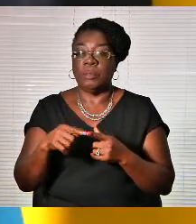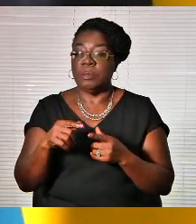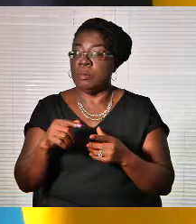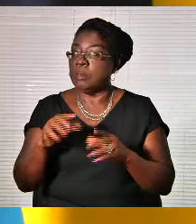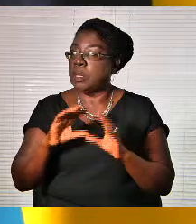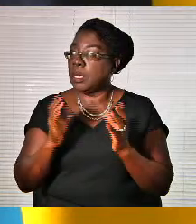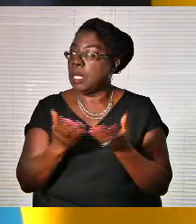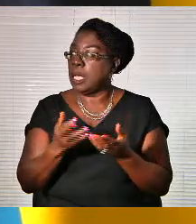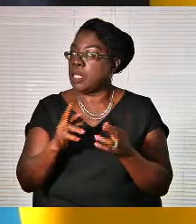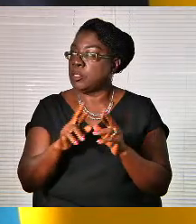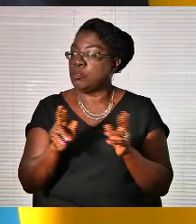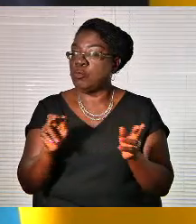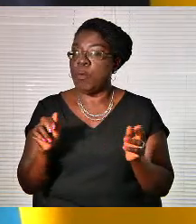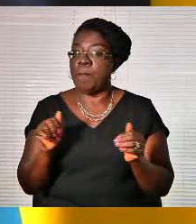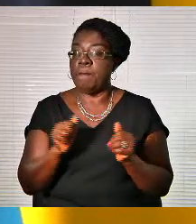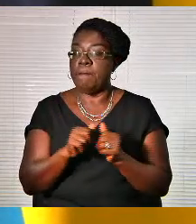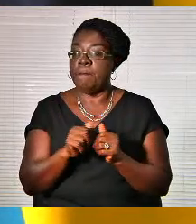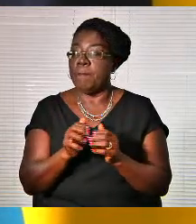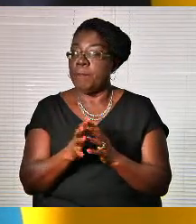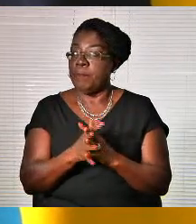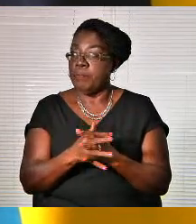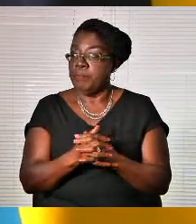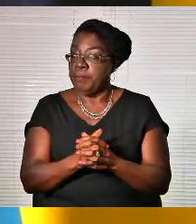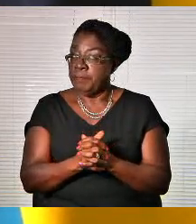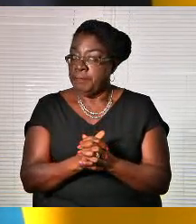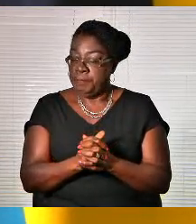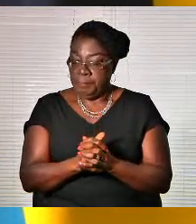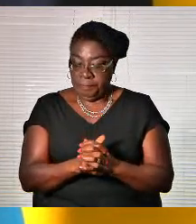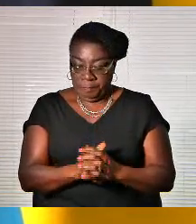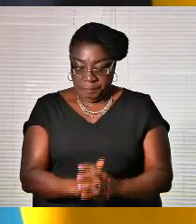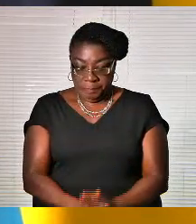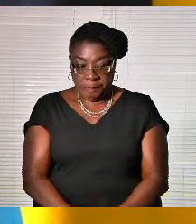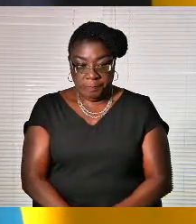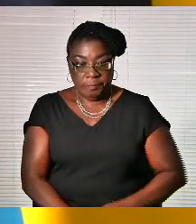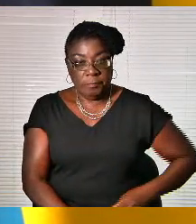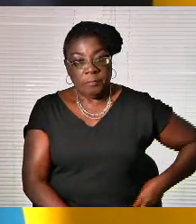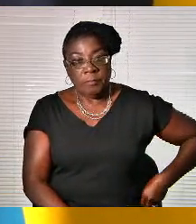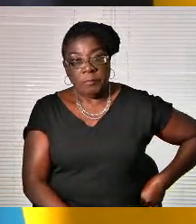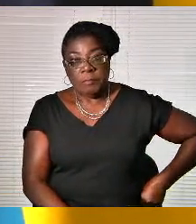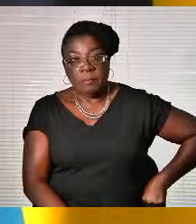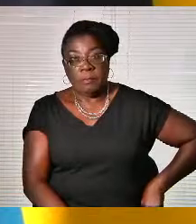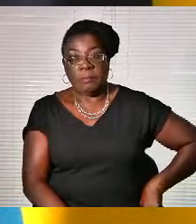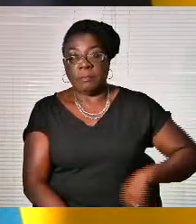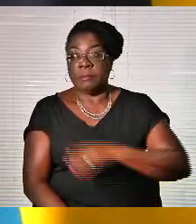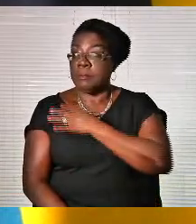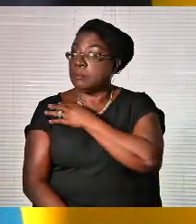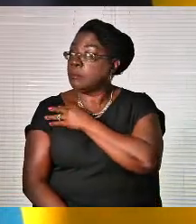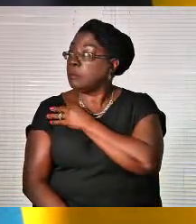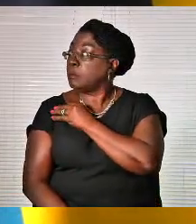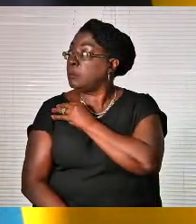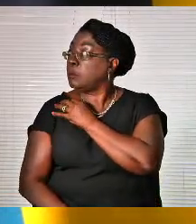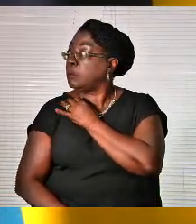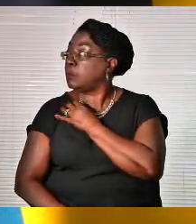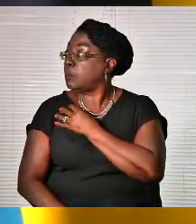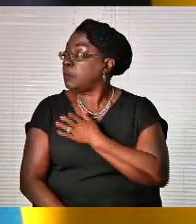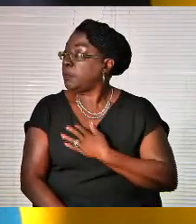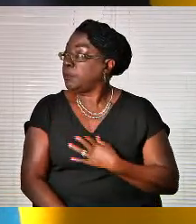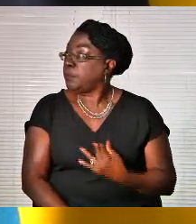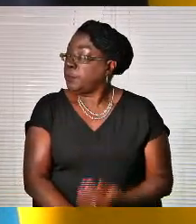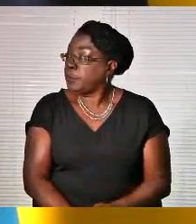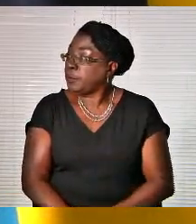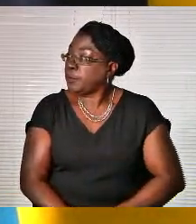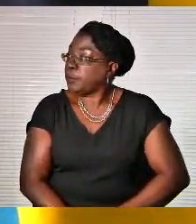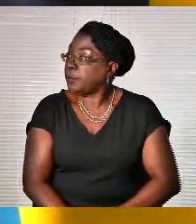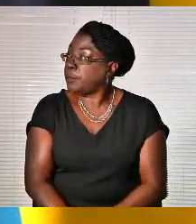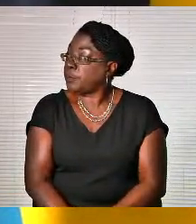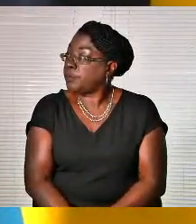here with us. He's working very closely with the Ministry of Education on the return to school